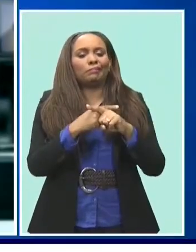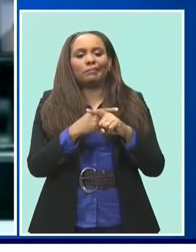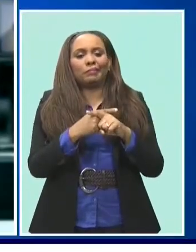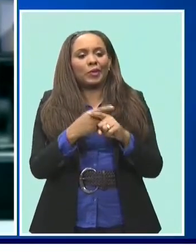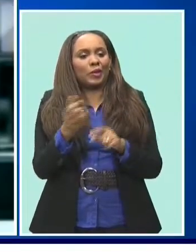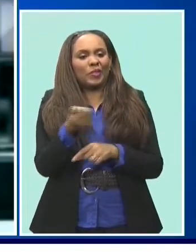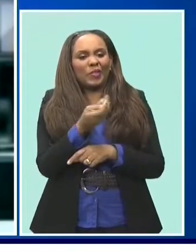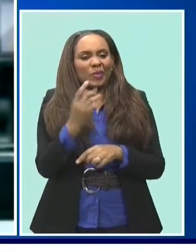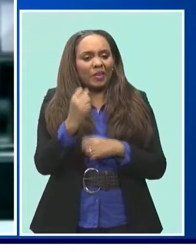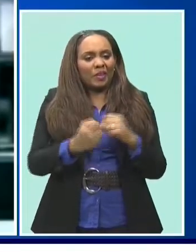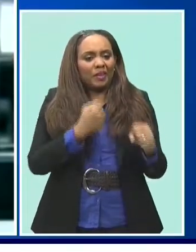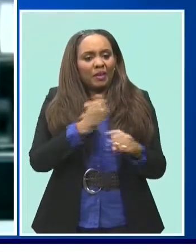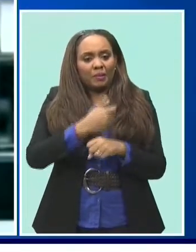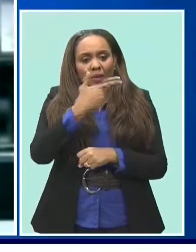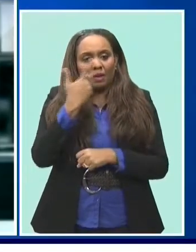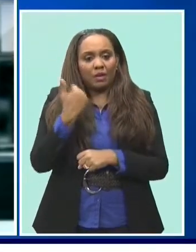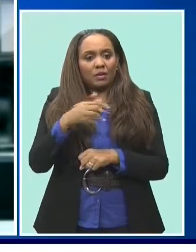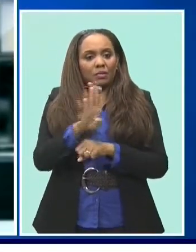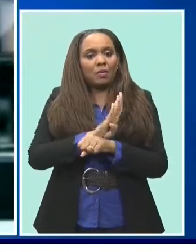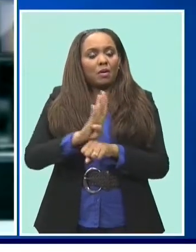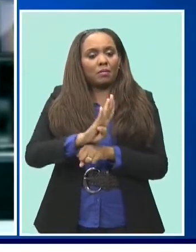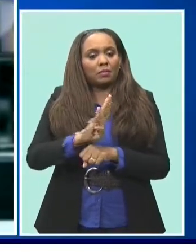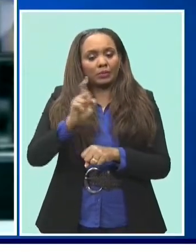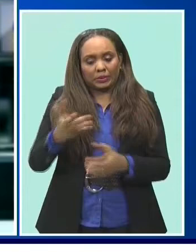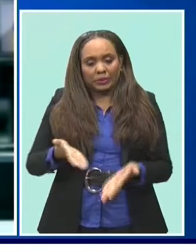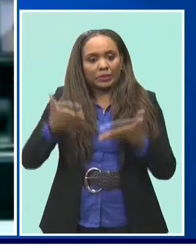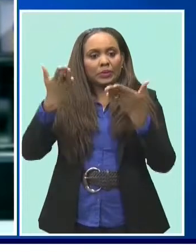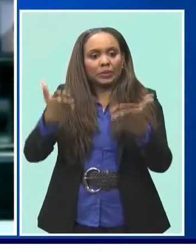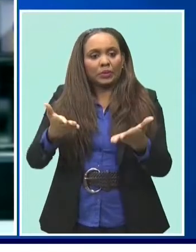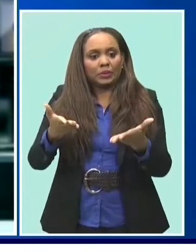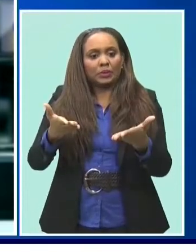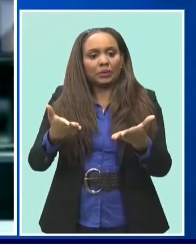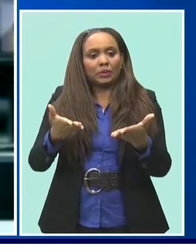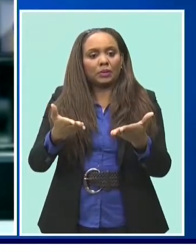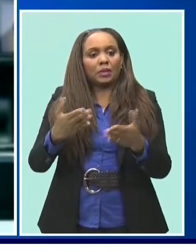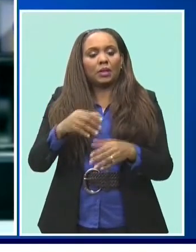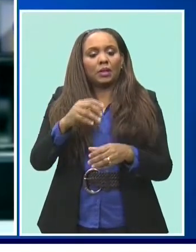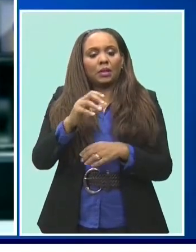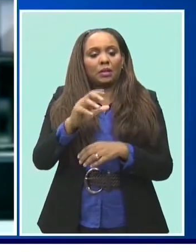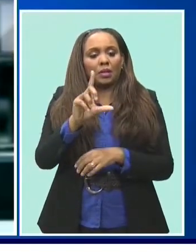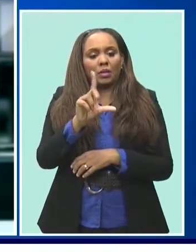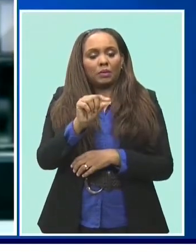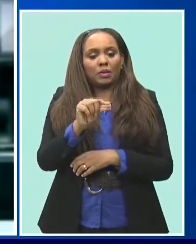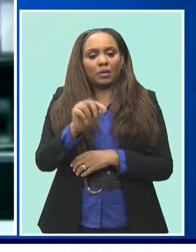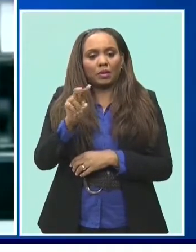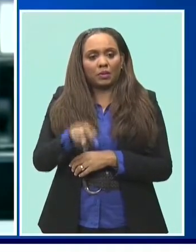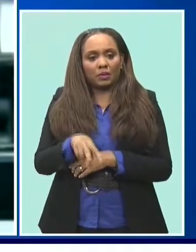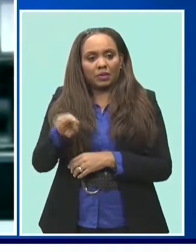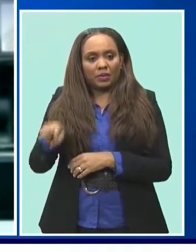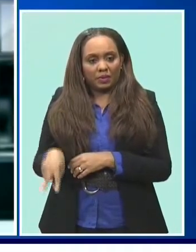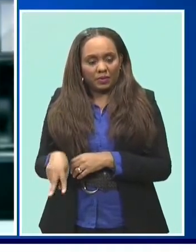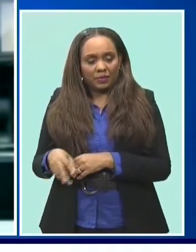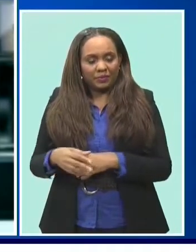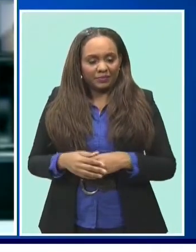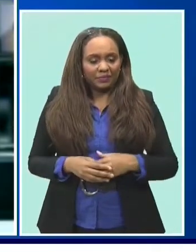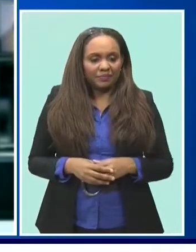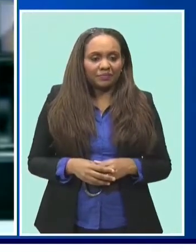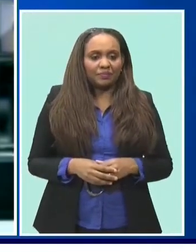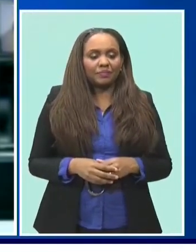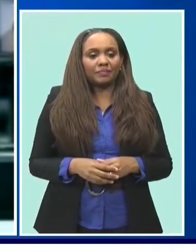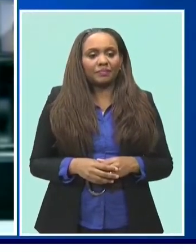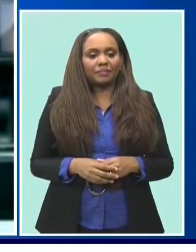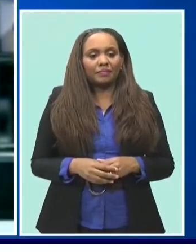it done, because Barbados is due to make its next presentation before the UN Committee on the Rights of a Child in